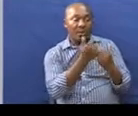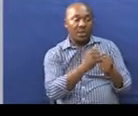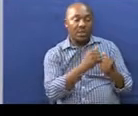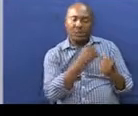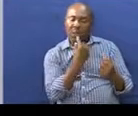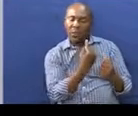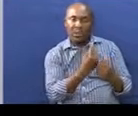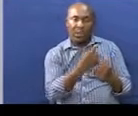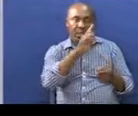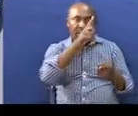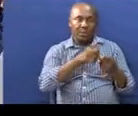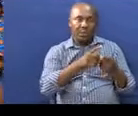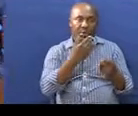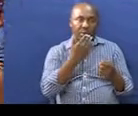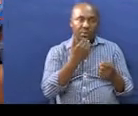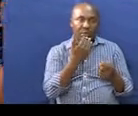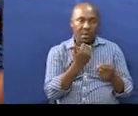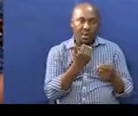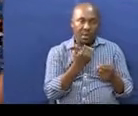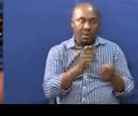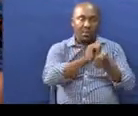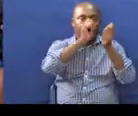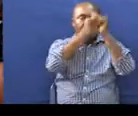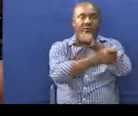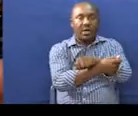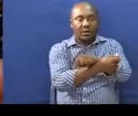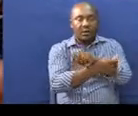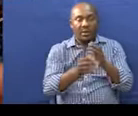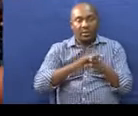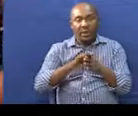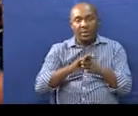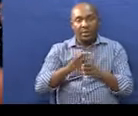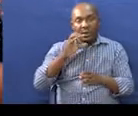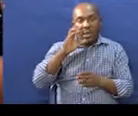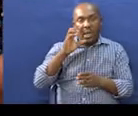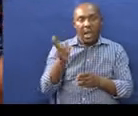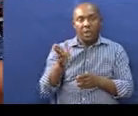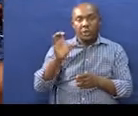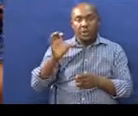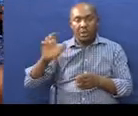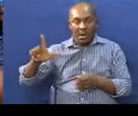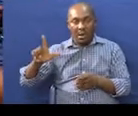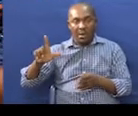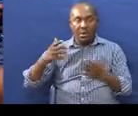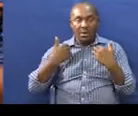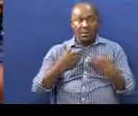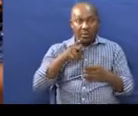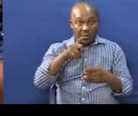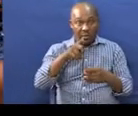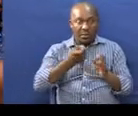converted from non-reducing sugar by using this HCl. So you will add 1 centimeter cubed